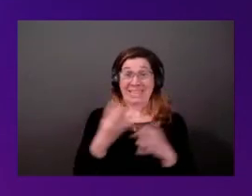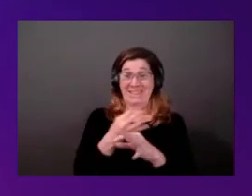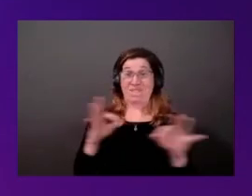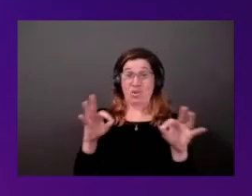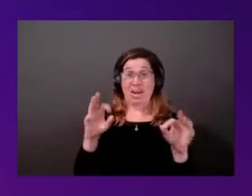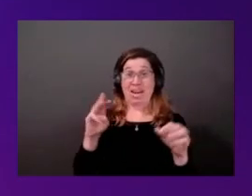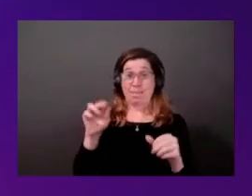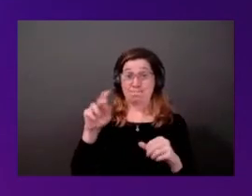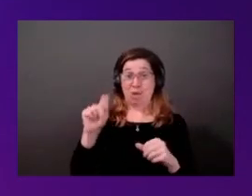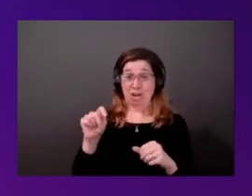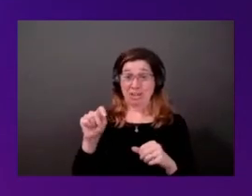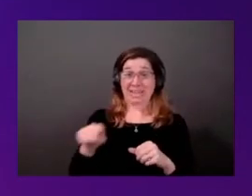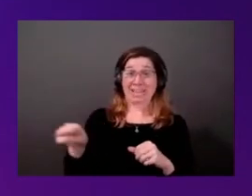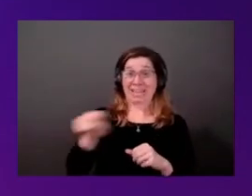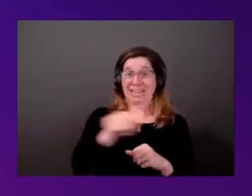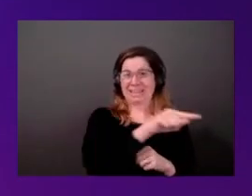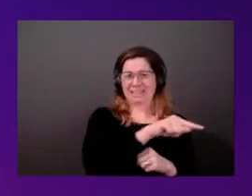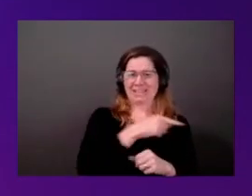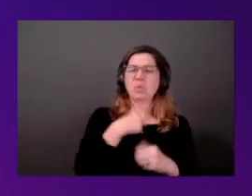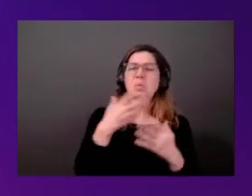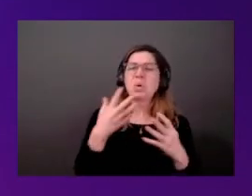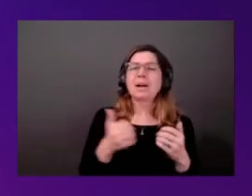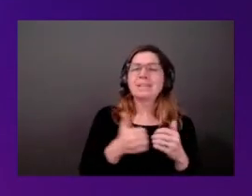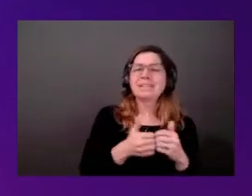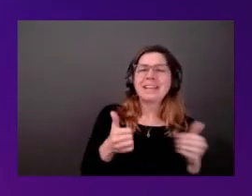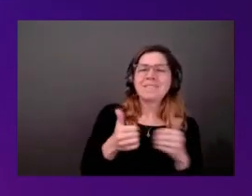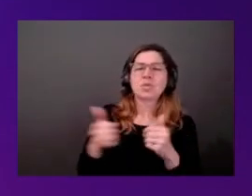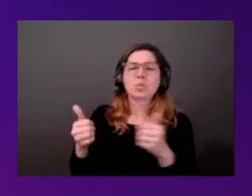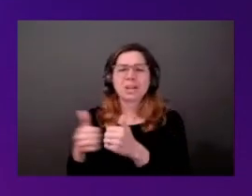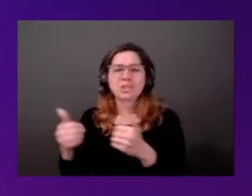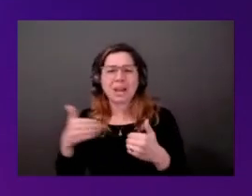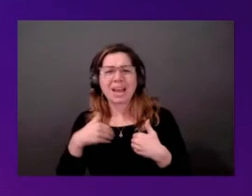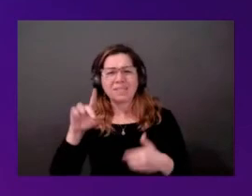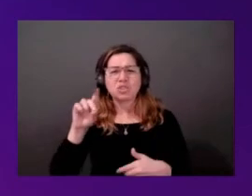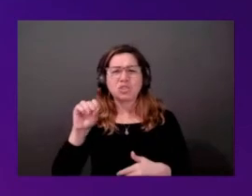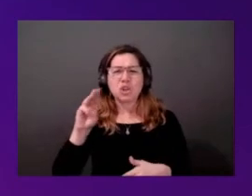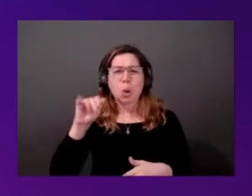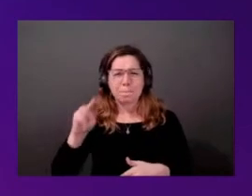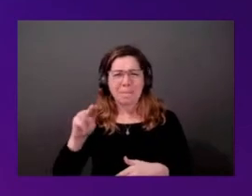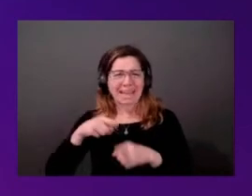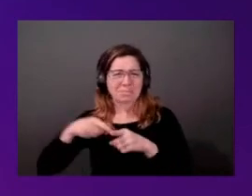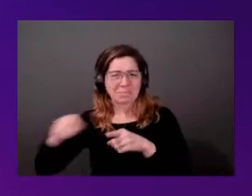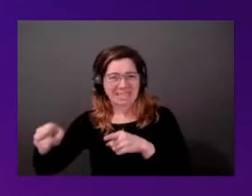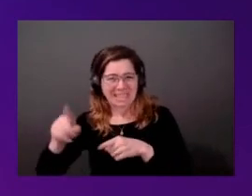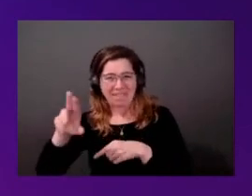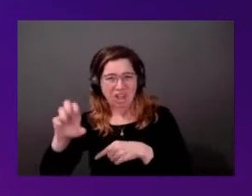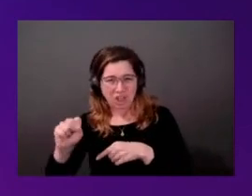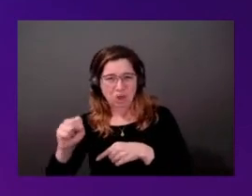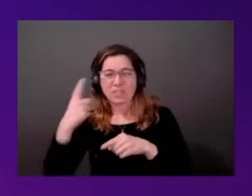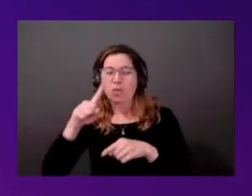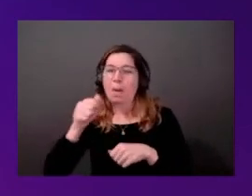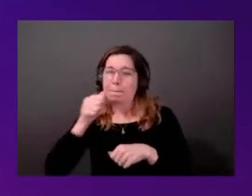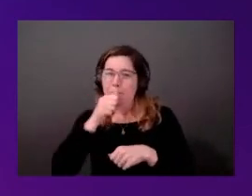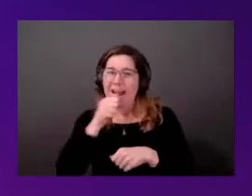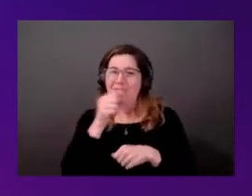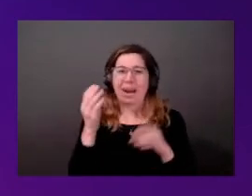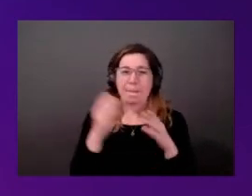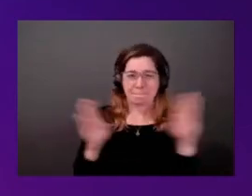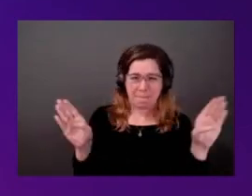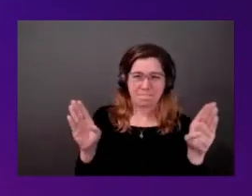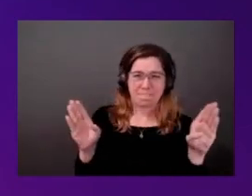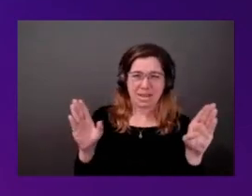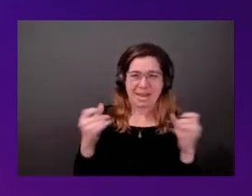trying to differentiate by having domain specific SKUs from a private wireless network offering. That's